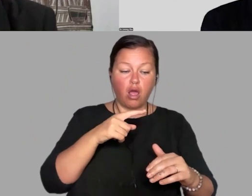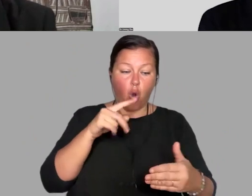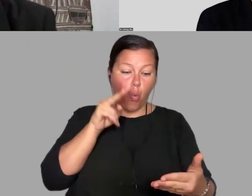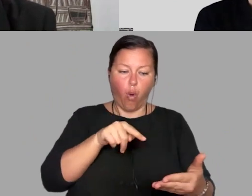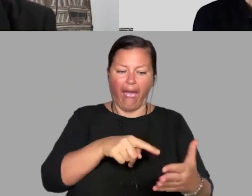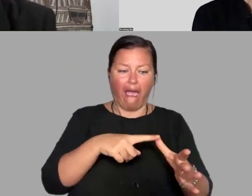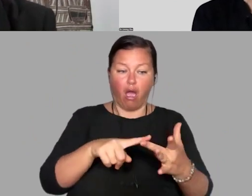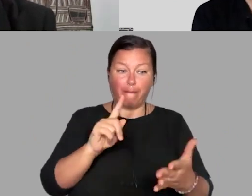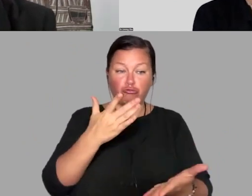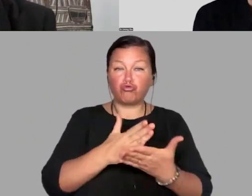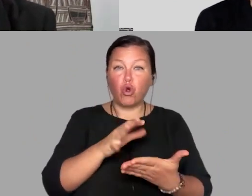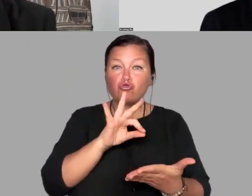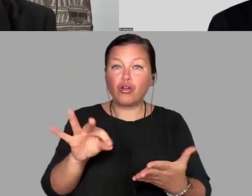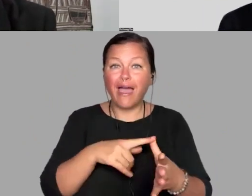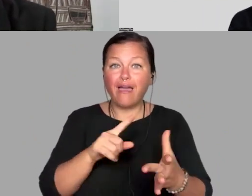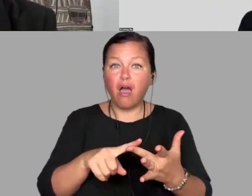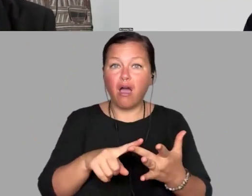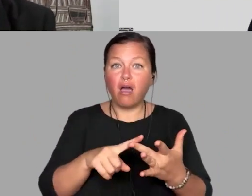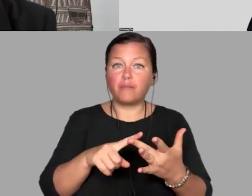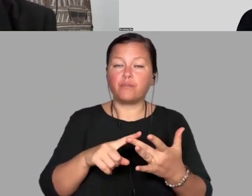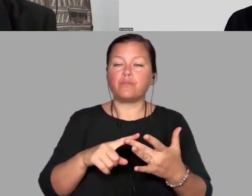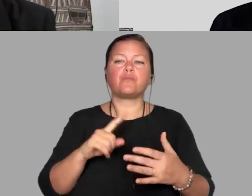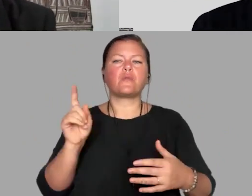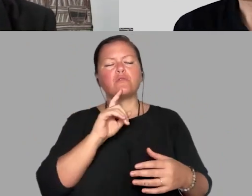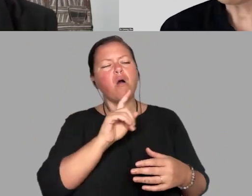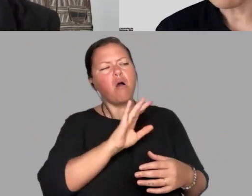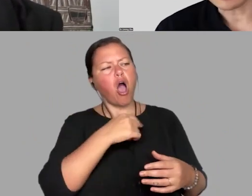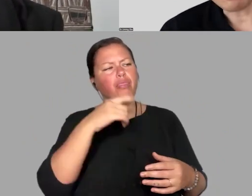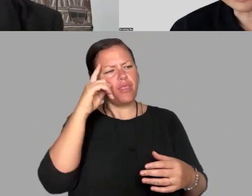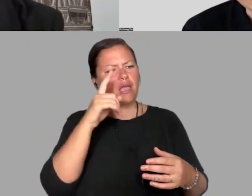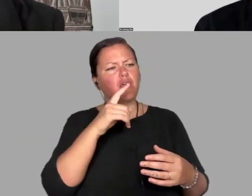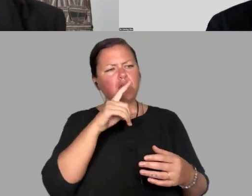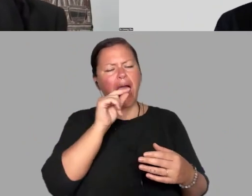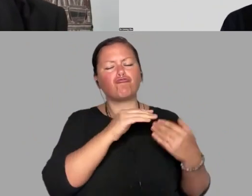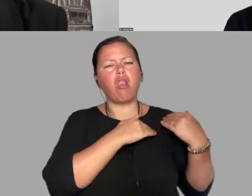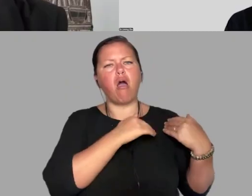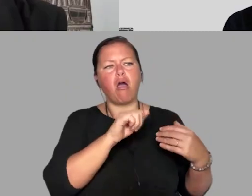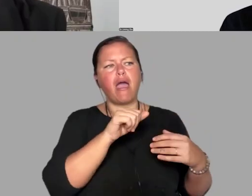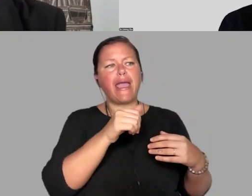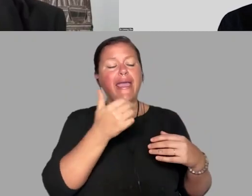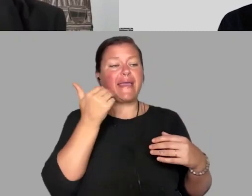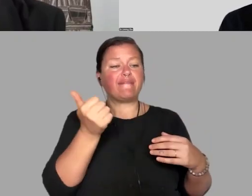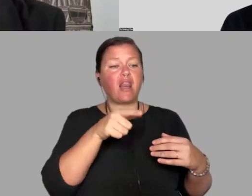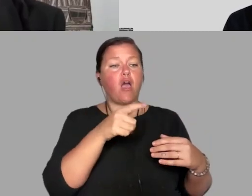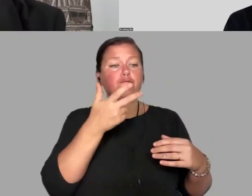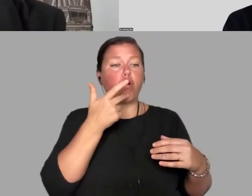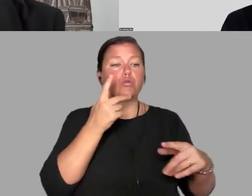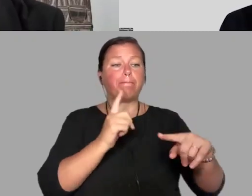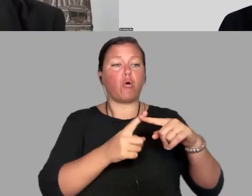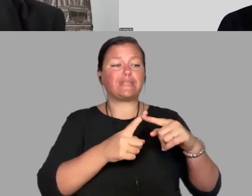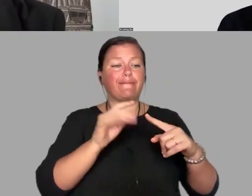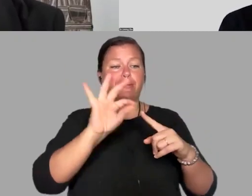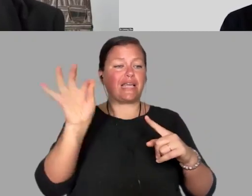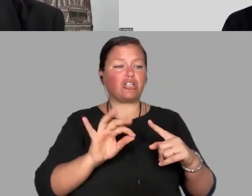not? Not very reliable, I would say. And sometimes even the false positive rate is very low. Let's